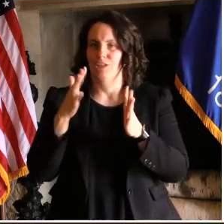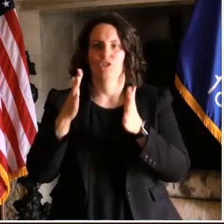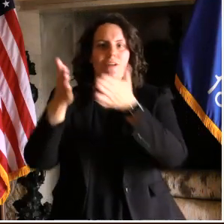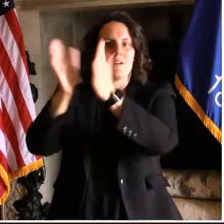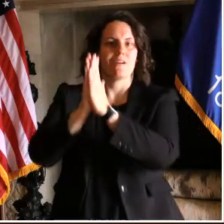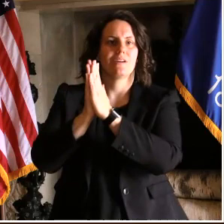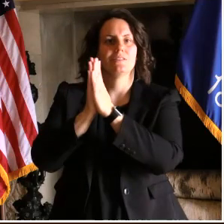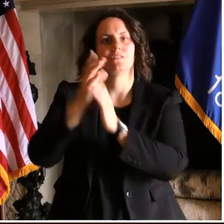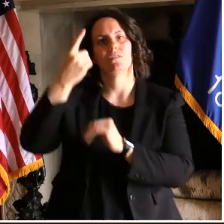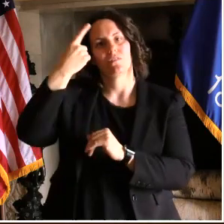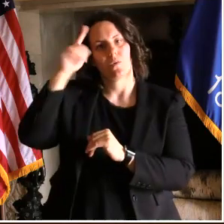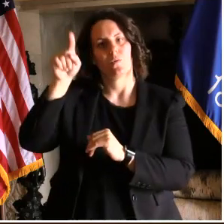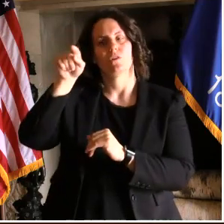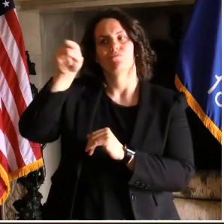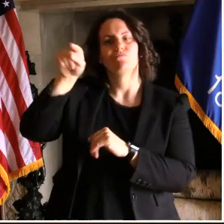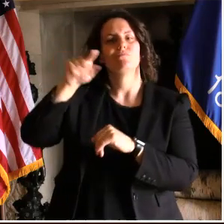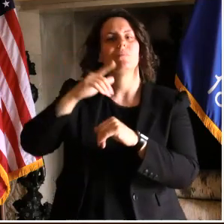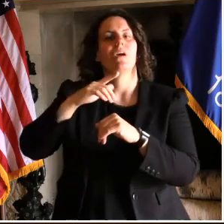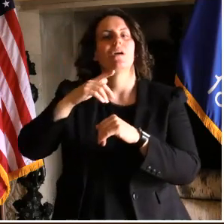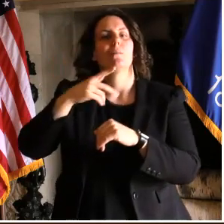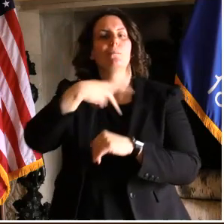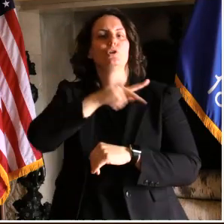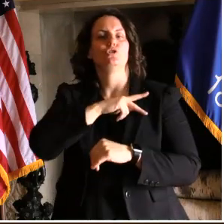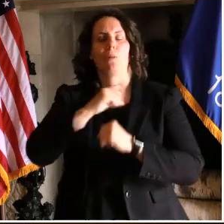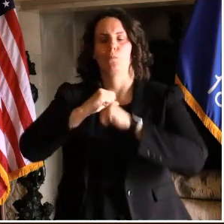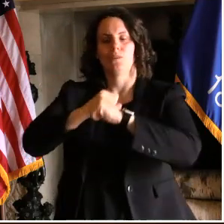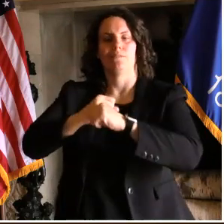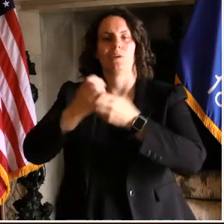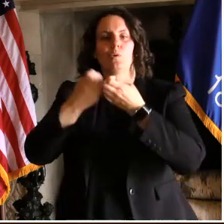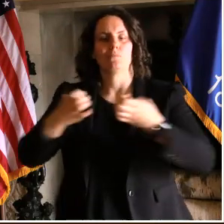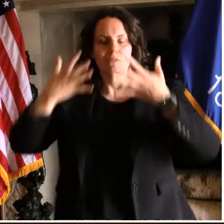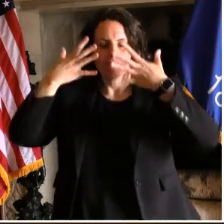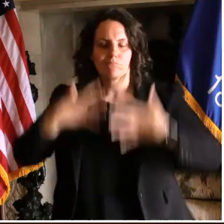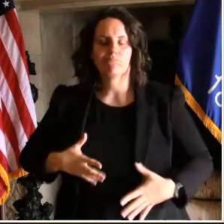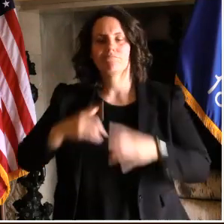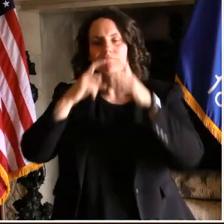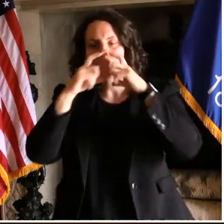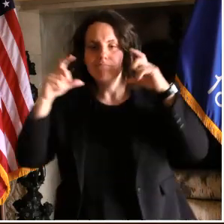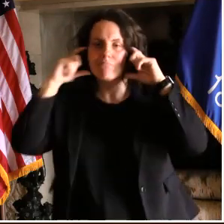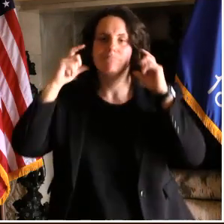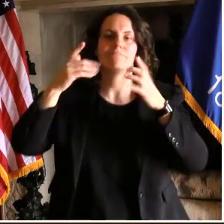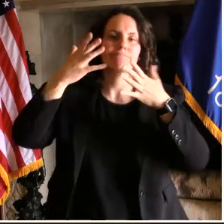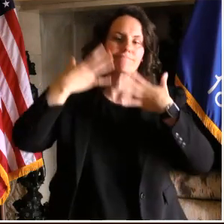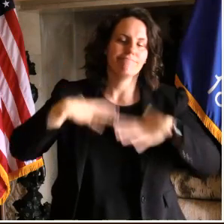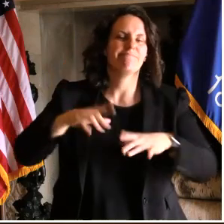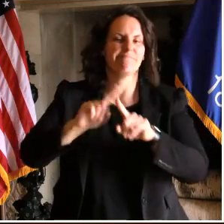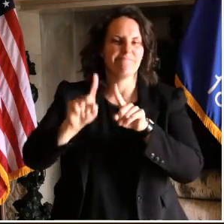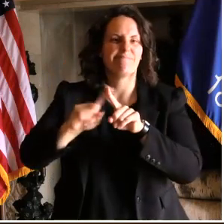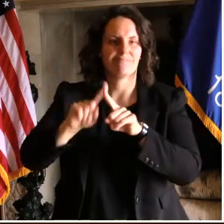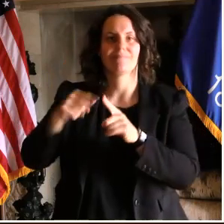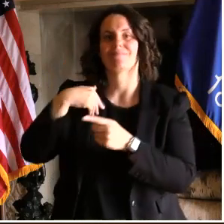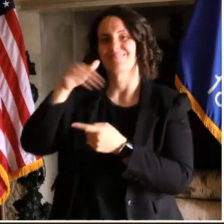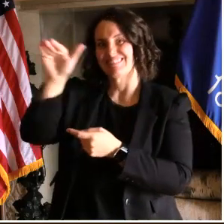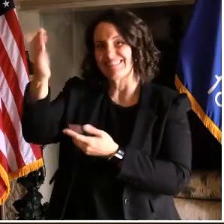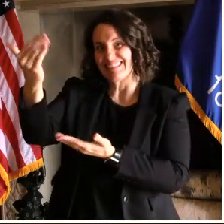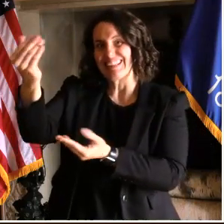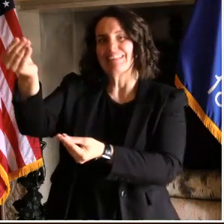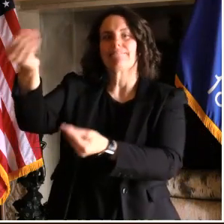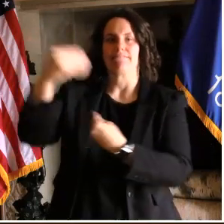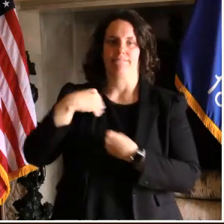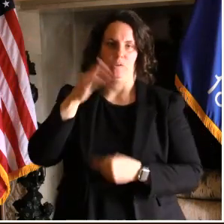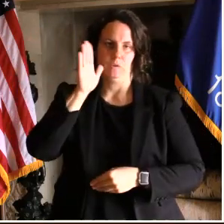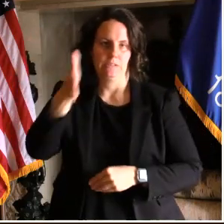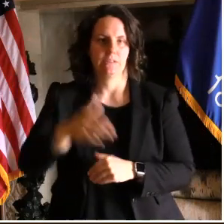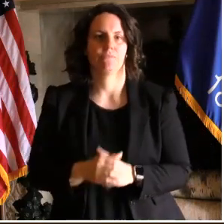Stockpile for healthcare providers. I'm also calling on federal officials to help identify additional resources that we can